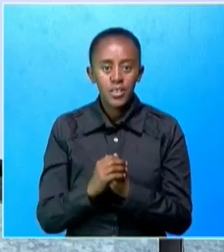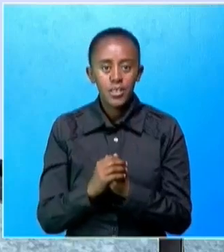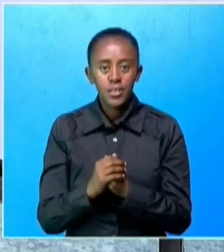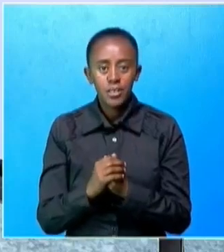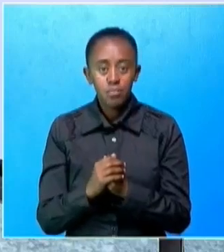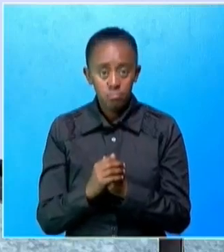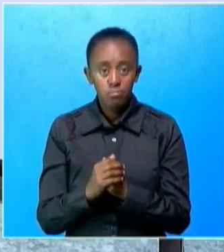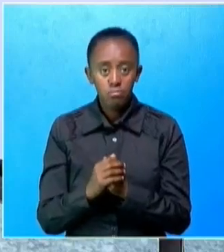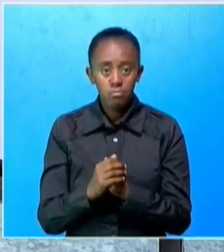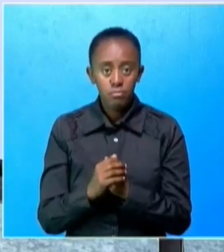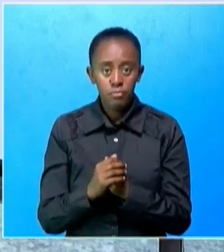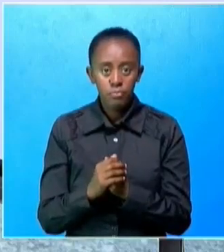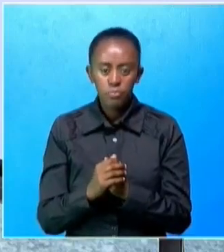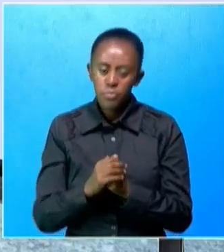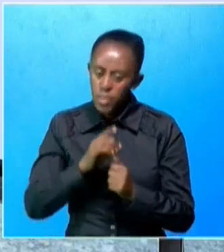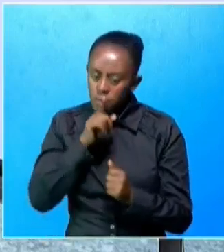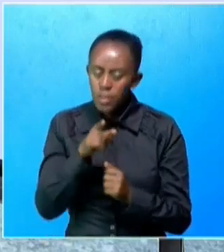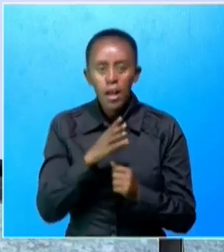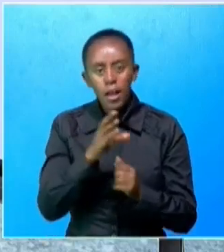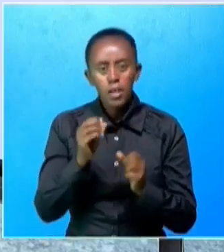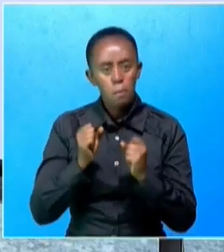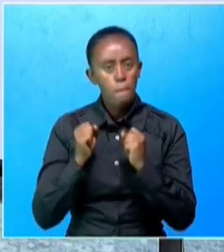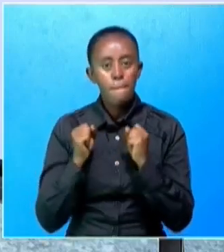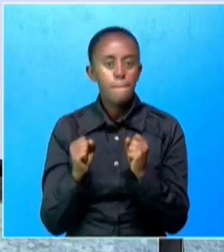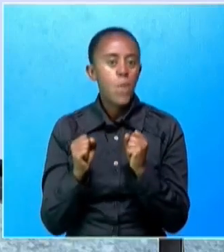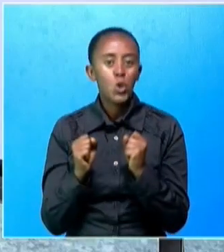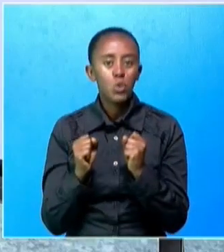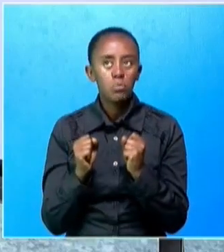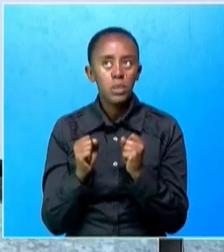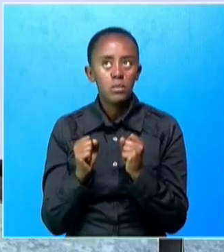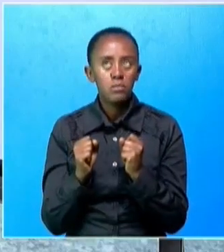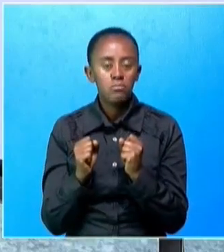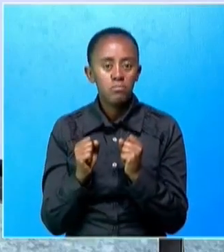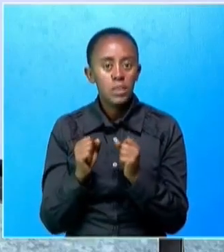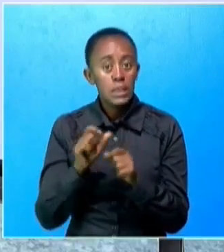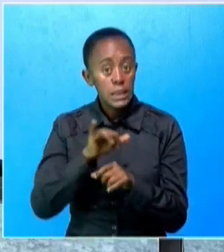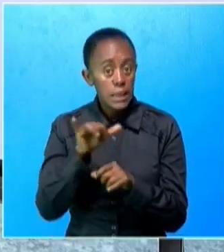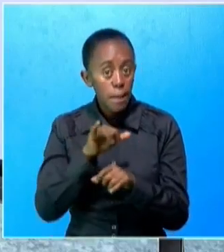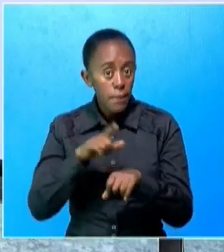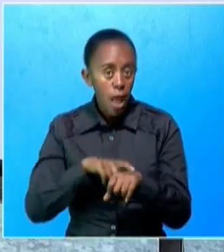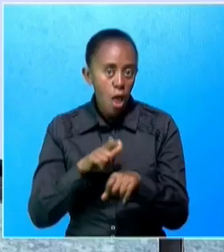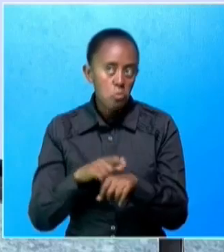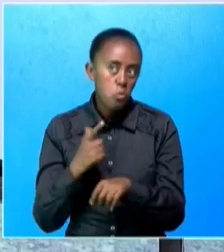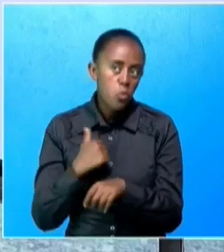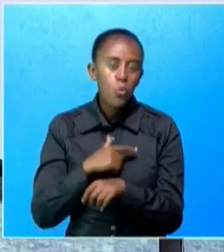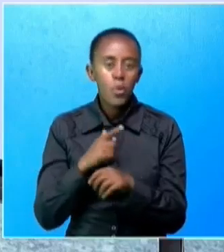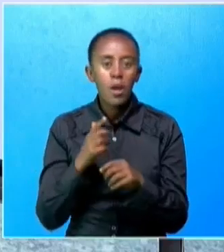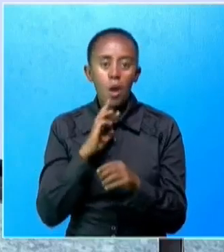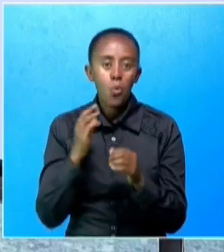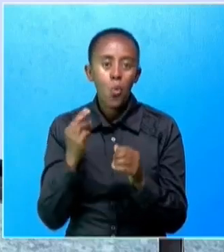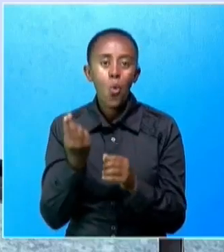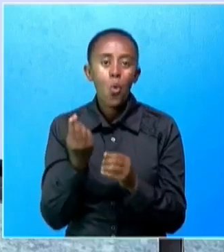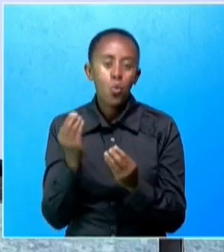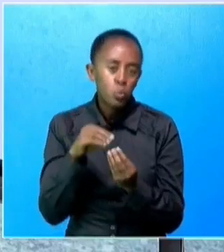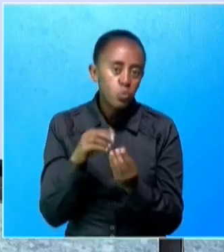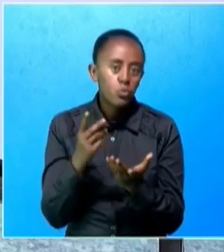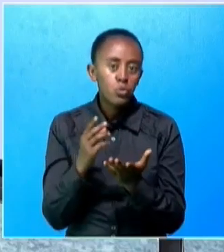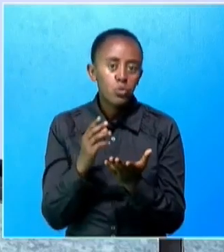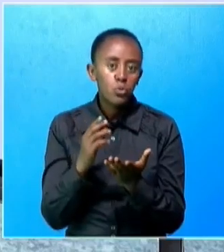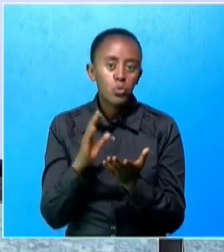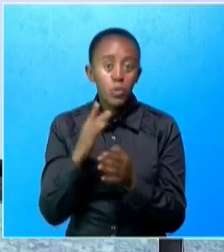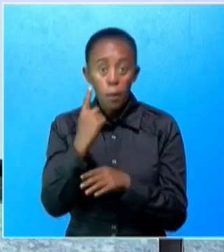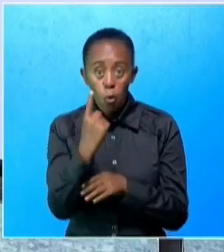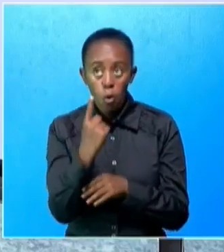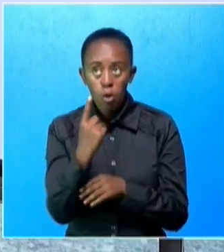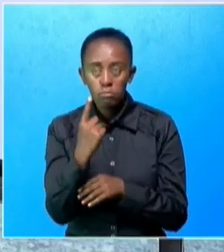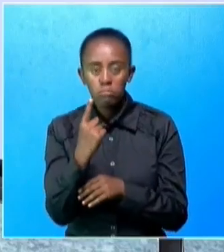You know, real and possible situations. And at the same time, we are also use type 1 conditionals